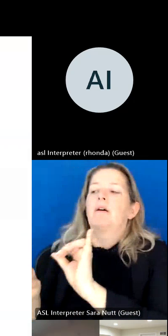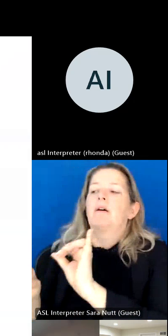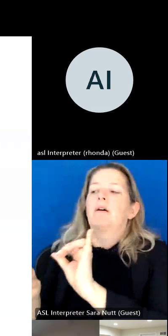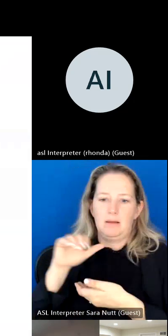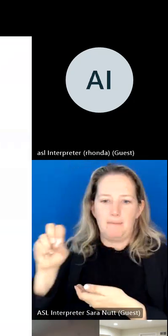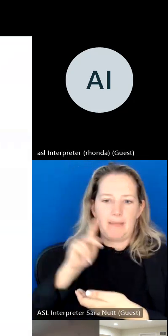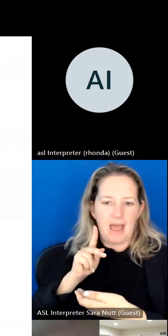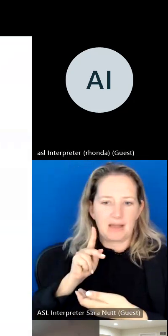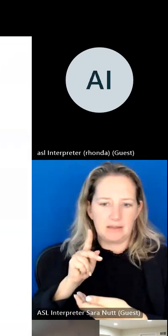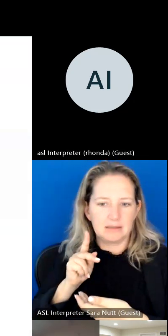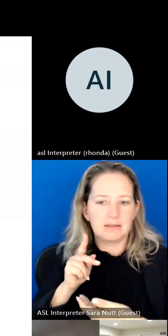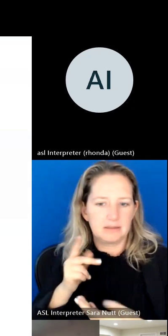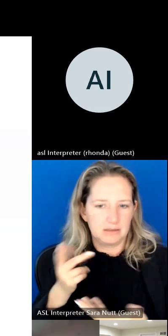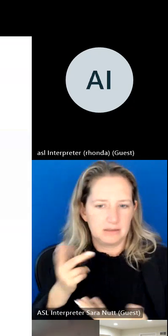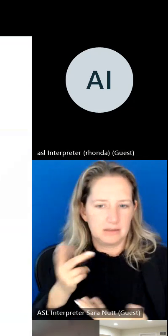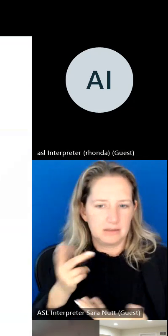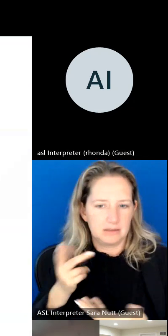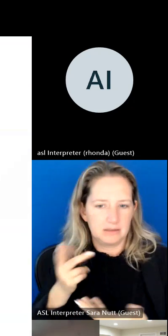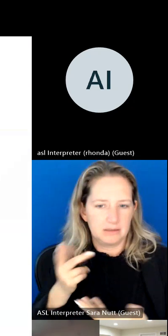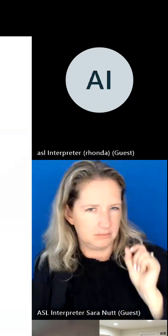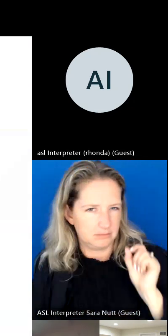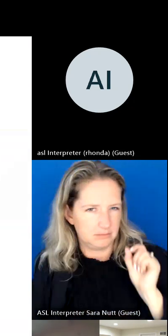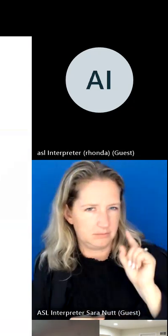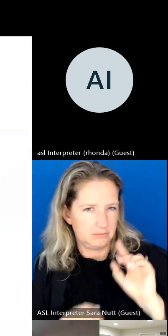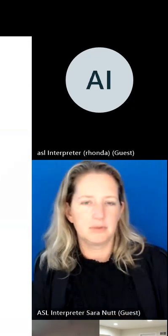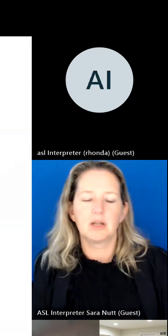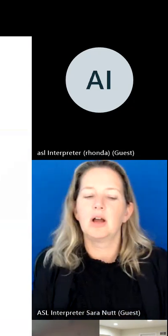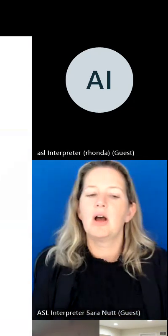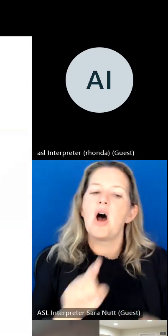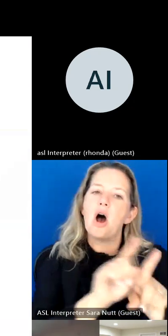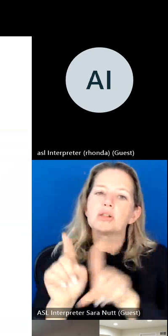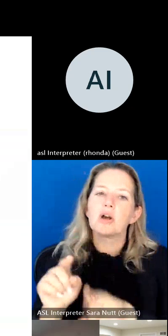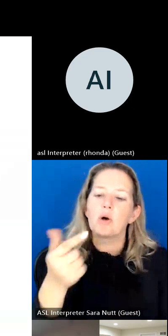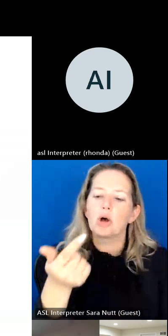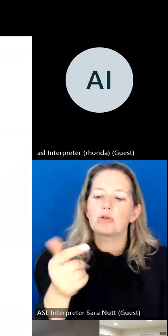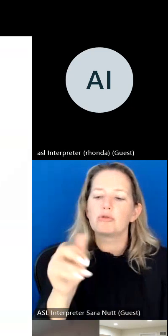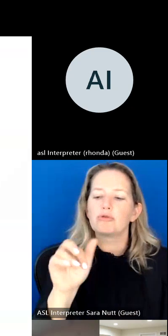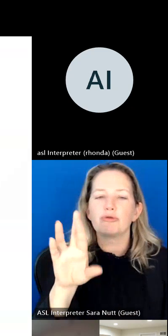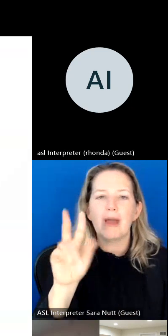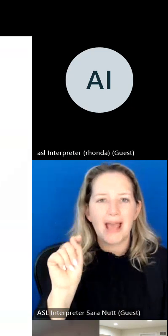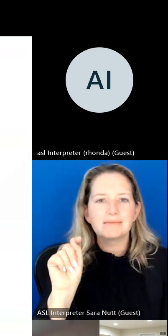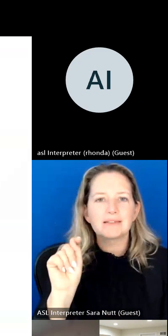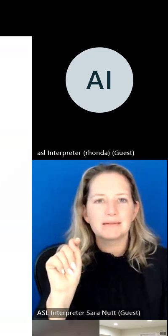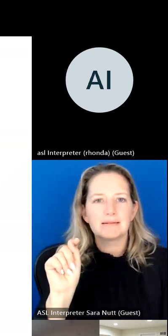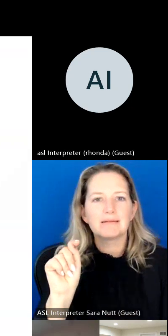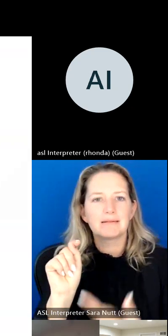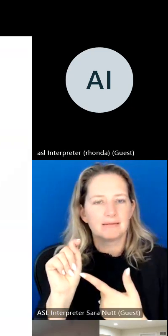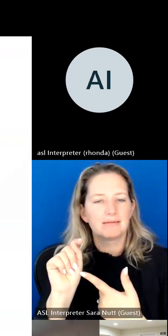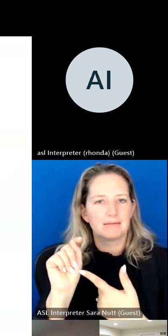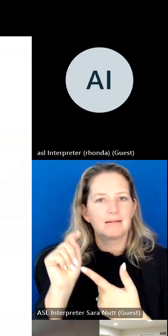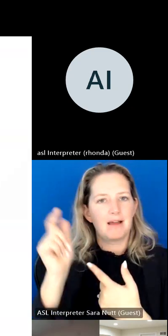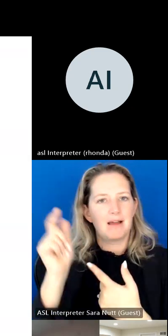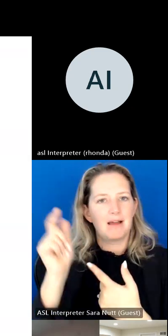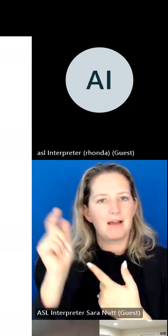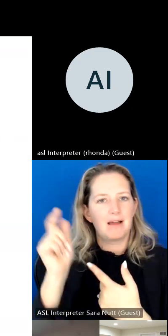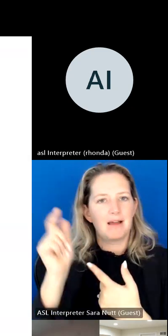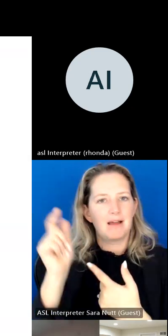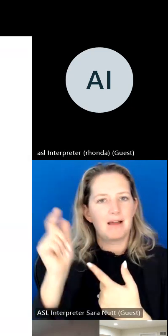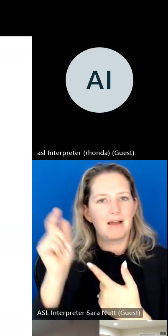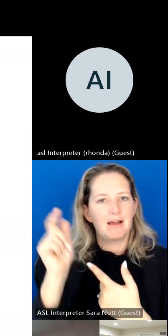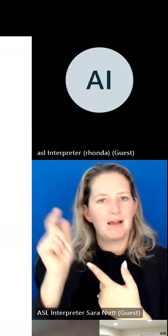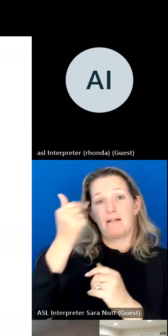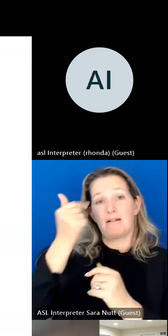there's no disbursement. Sorry, go ahead. Grants are also another example. Like the government could have given a grant to a particular organization,